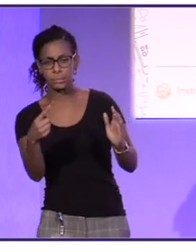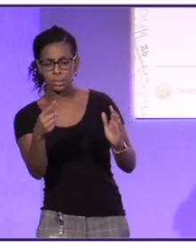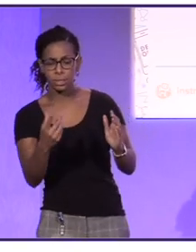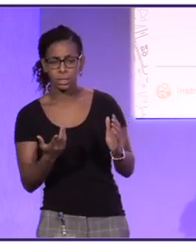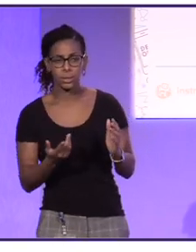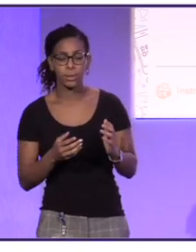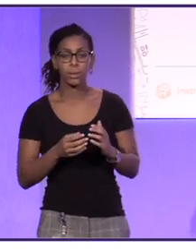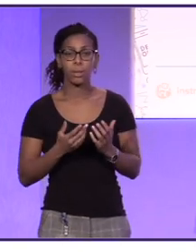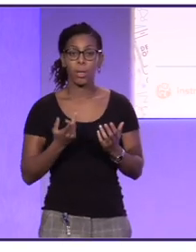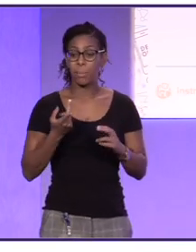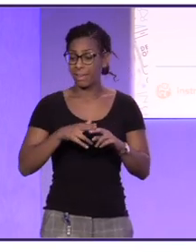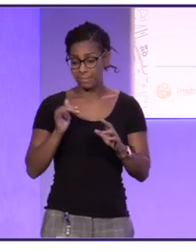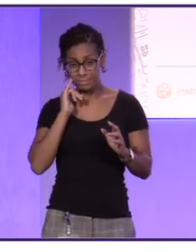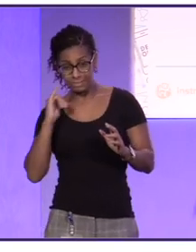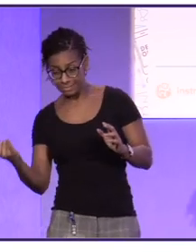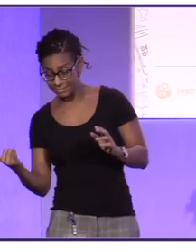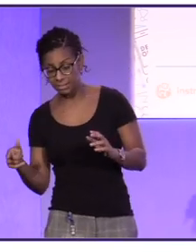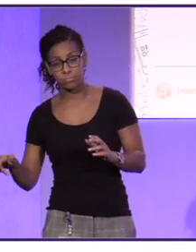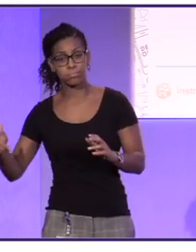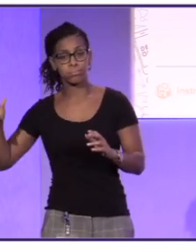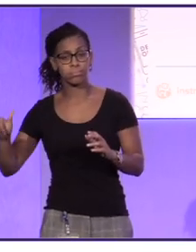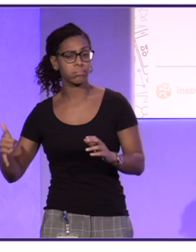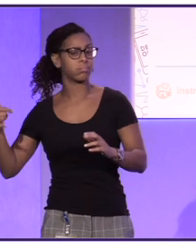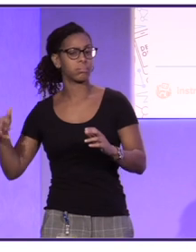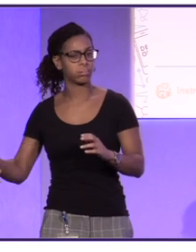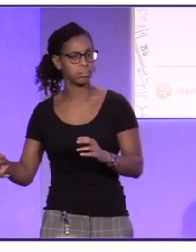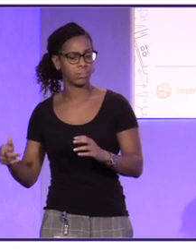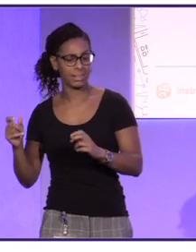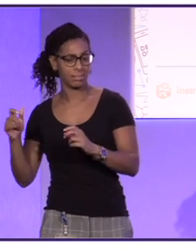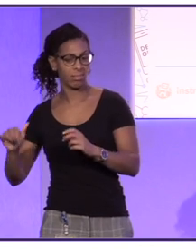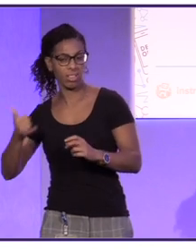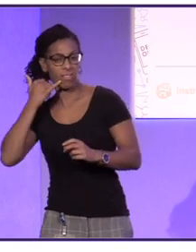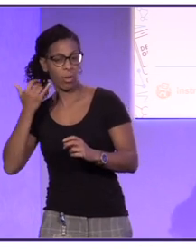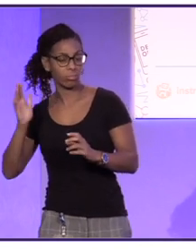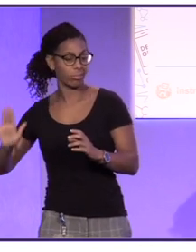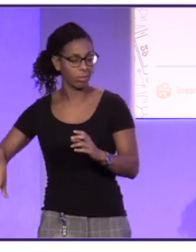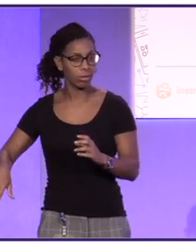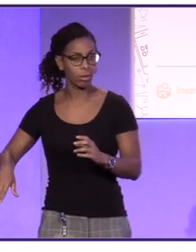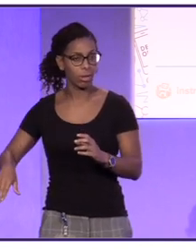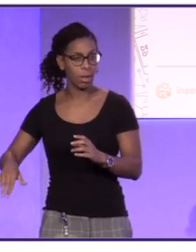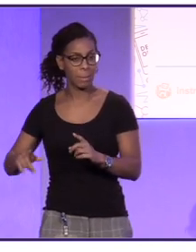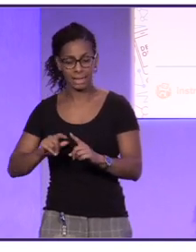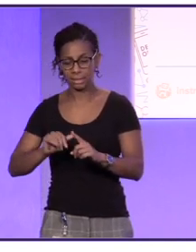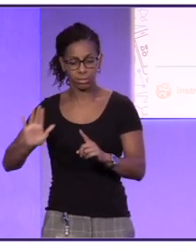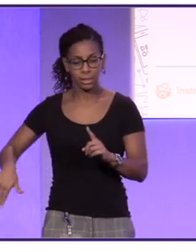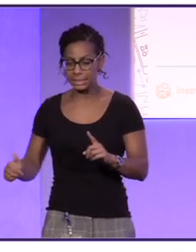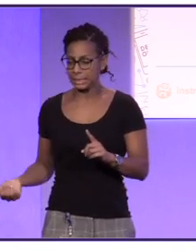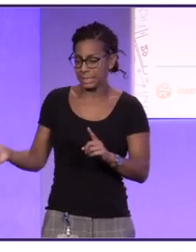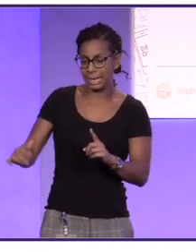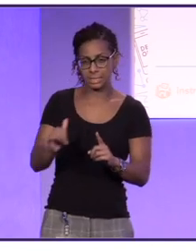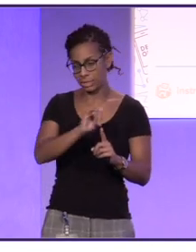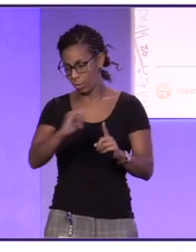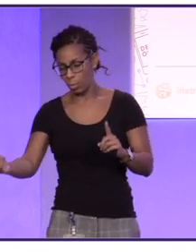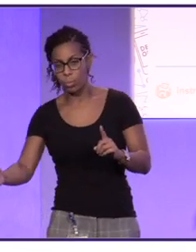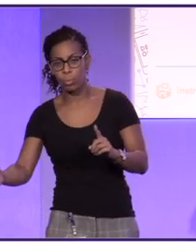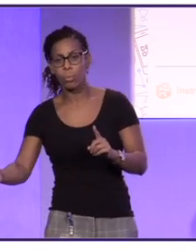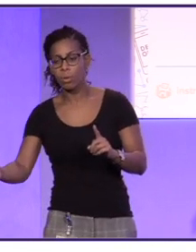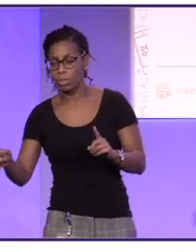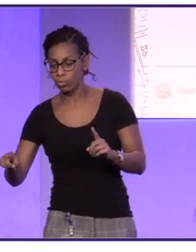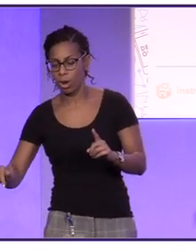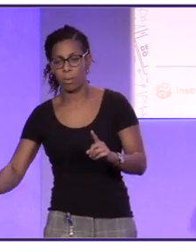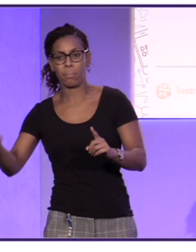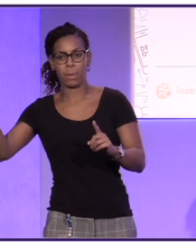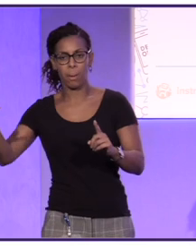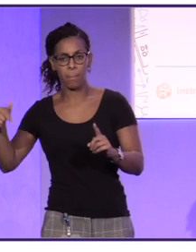And if you couldn't answer the phone for whatever reason, you just didn't. And the next person would get called. So